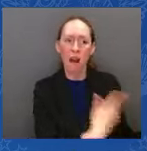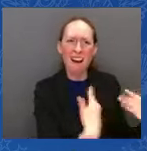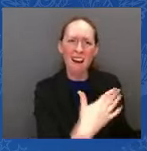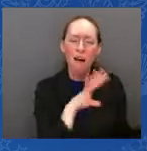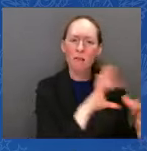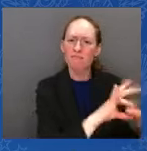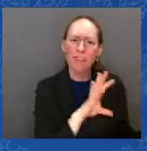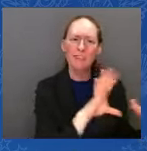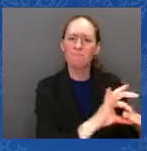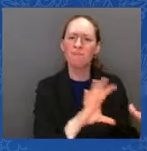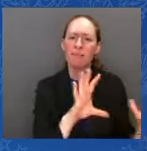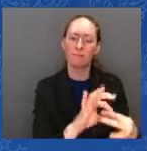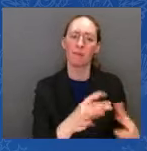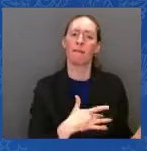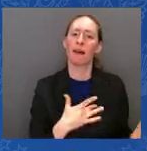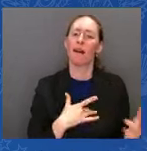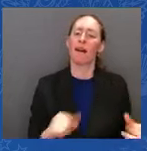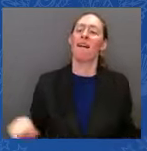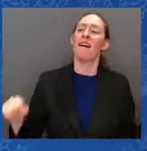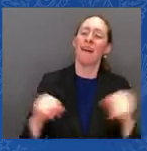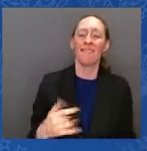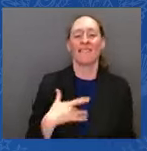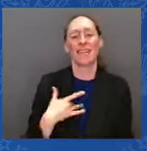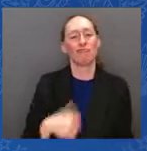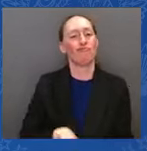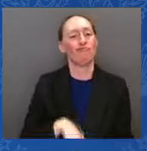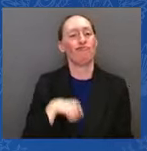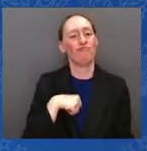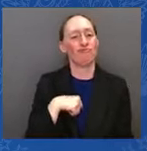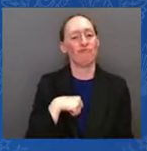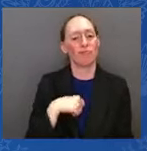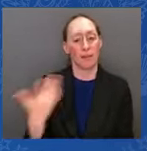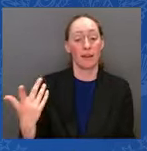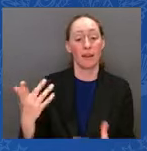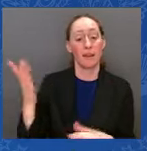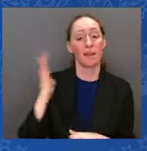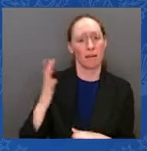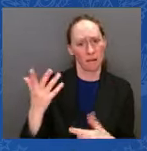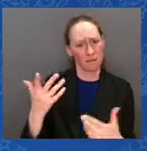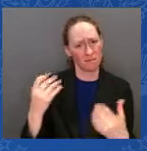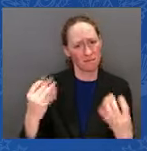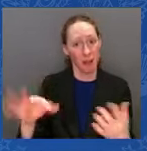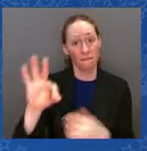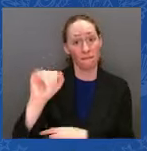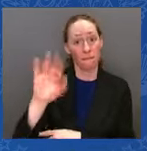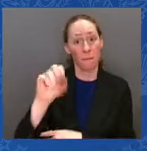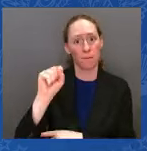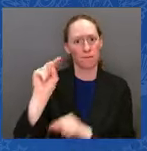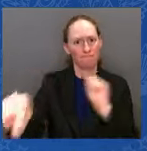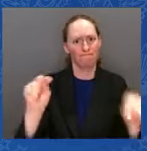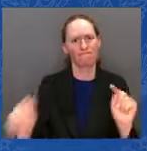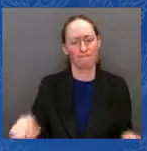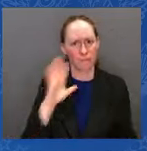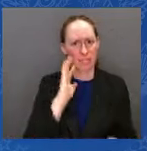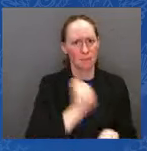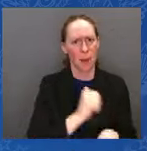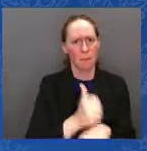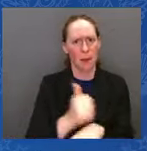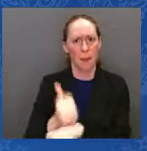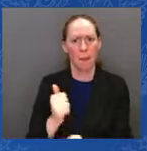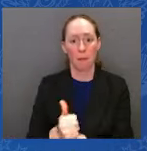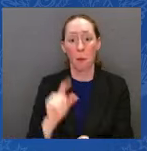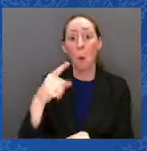pride. All those chip factories, fabs I talked about, they're going to be all over America. They're not just going to be in the Northeast and